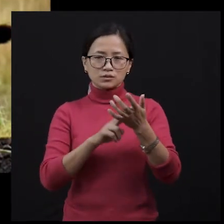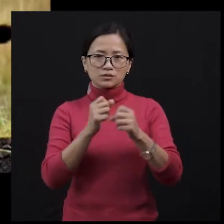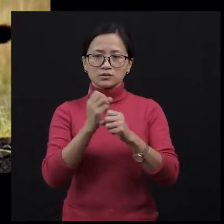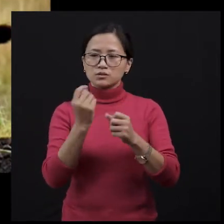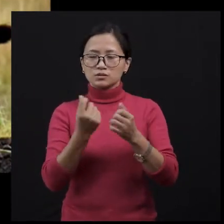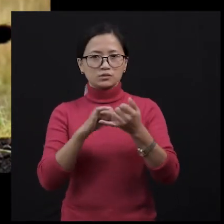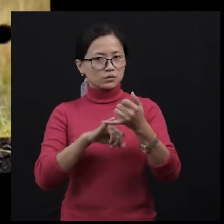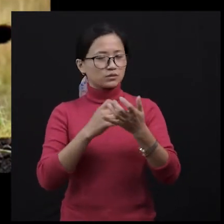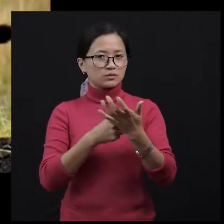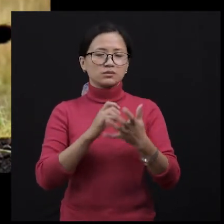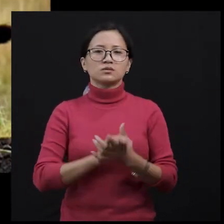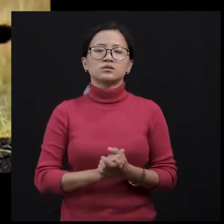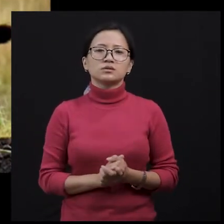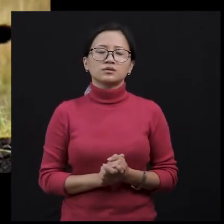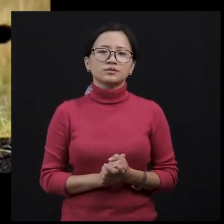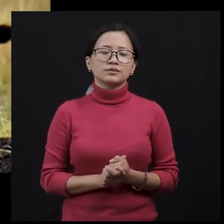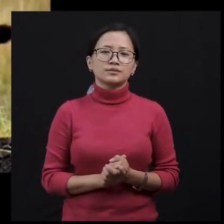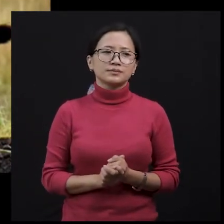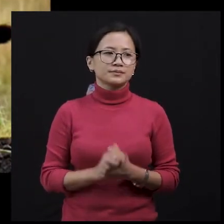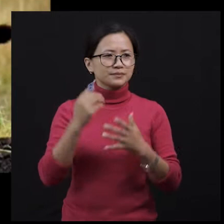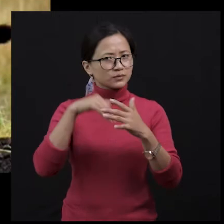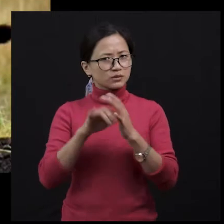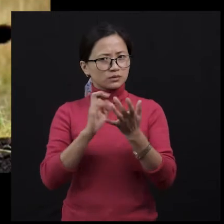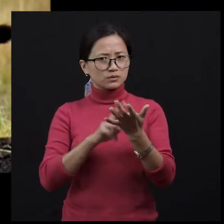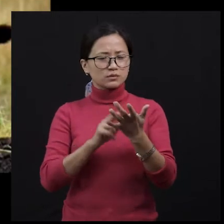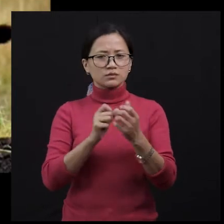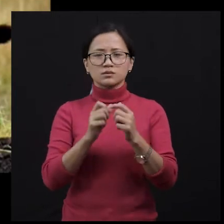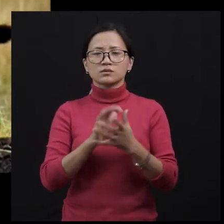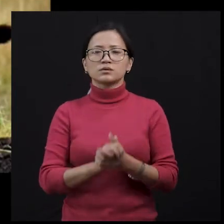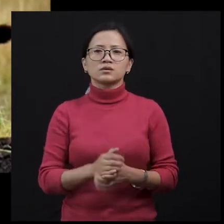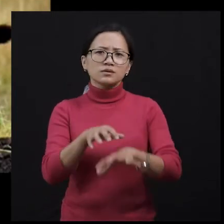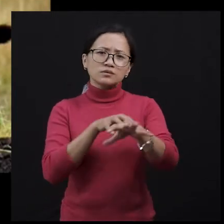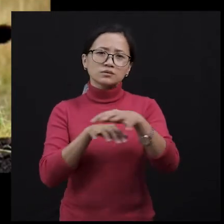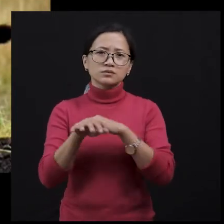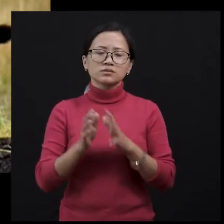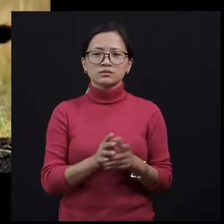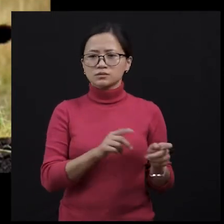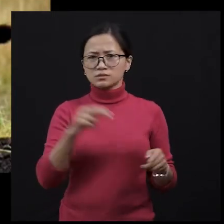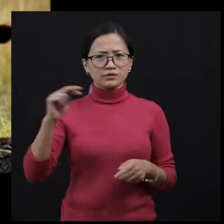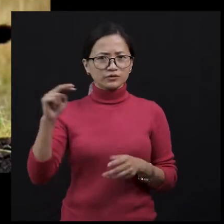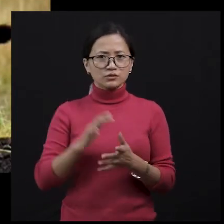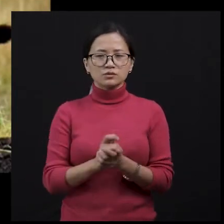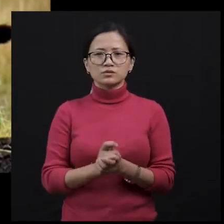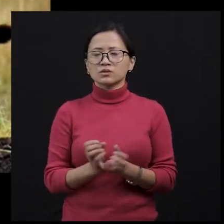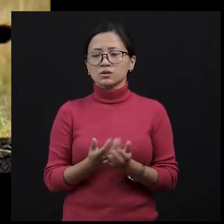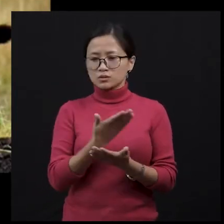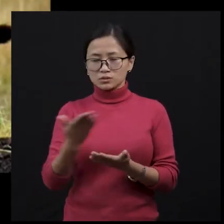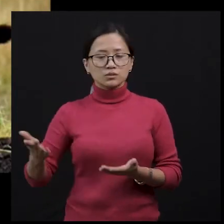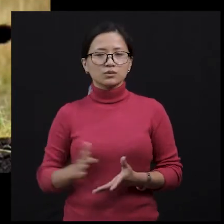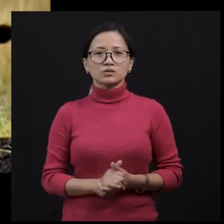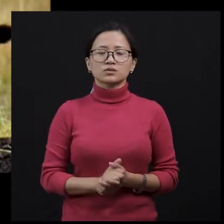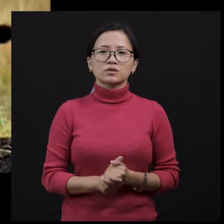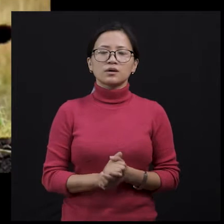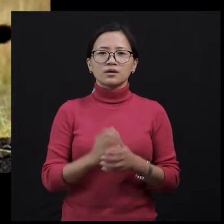wild animals. Now when we say endangered animals, it refers to those animals who are